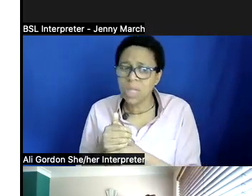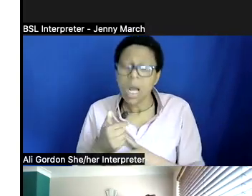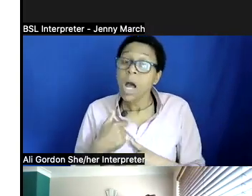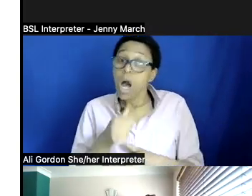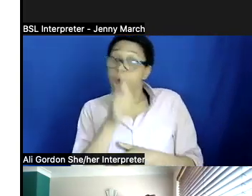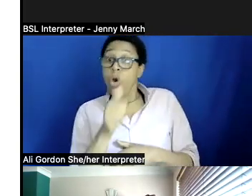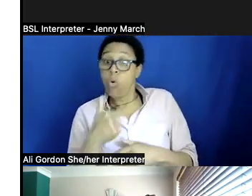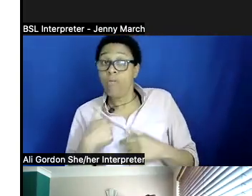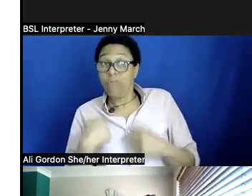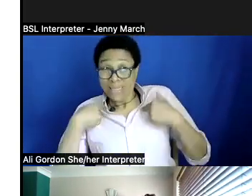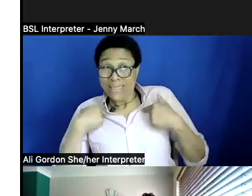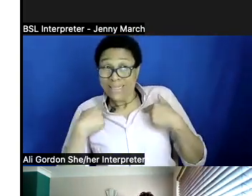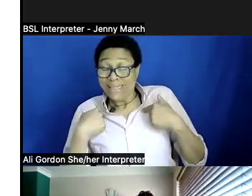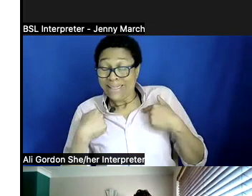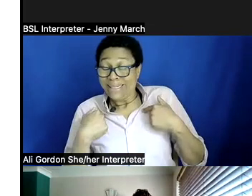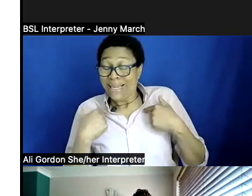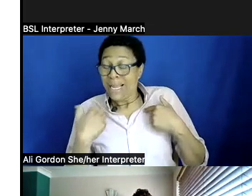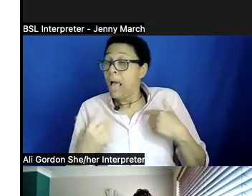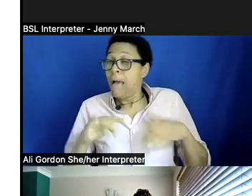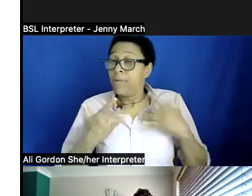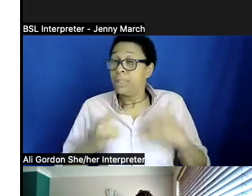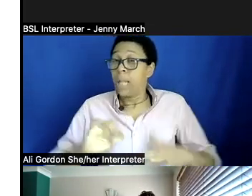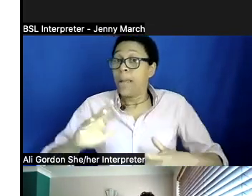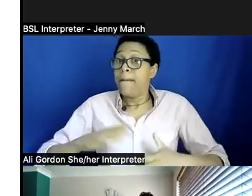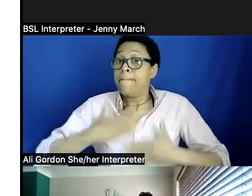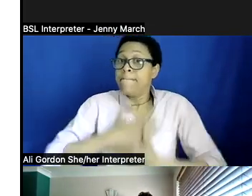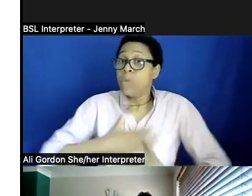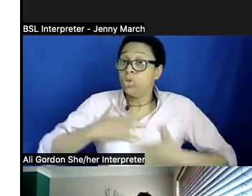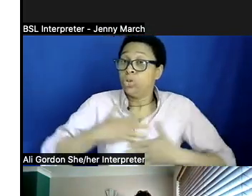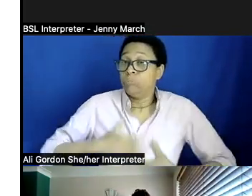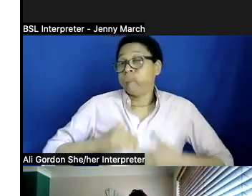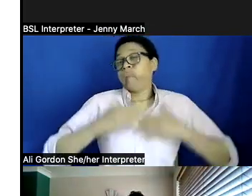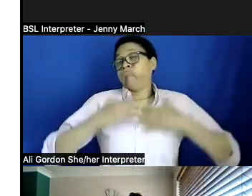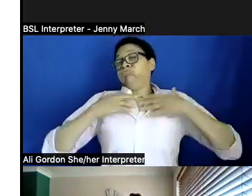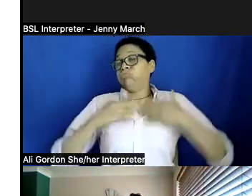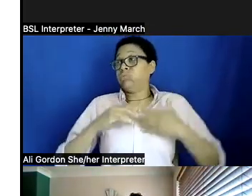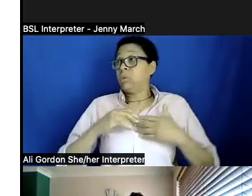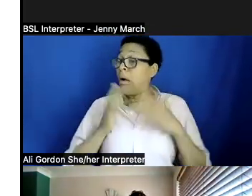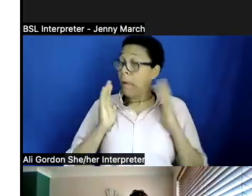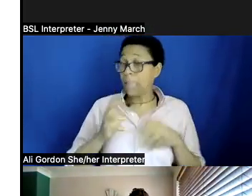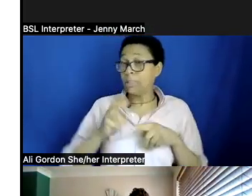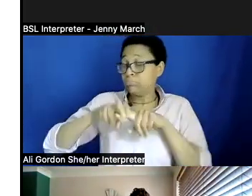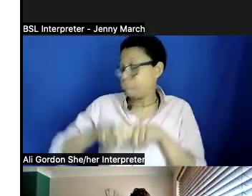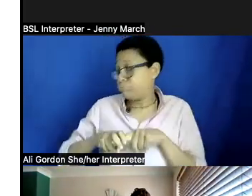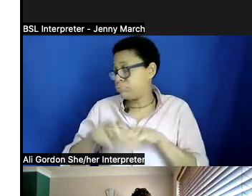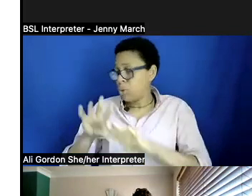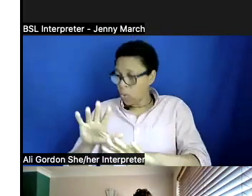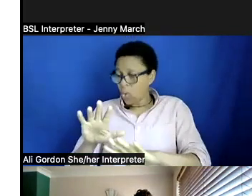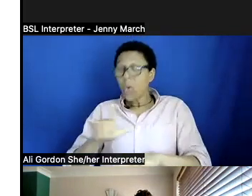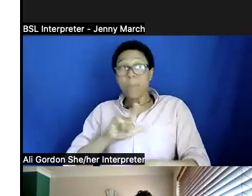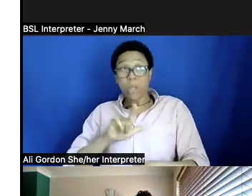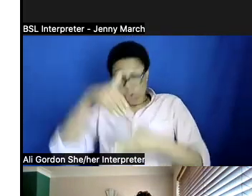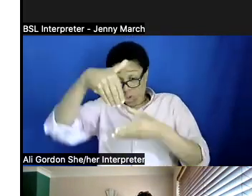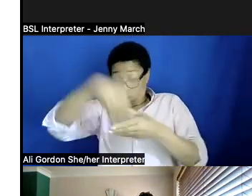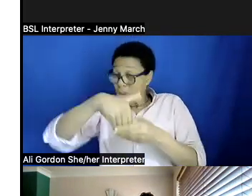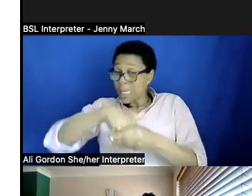came over me. I remember having to sit down and have a few biscuits afterwards, because it, a lot of the content in there is very intense and